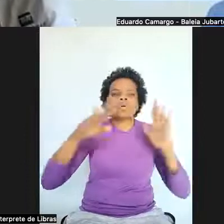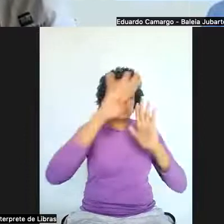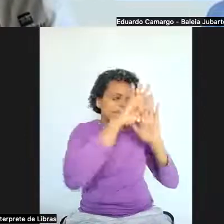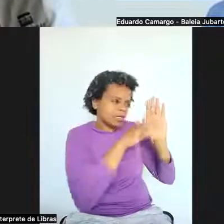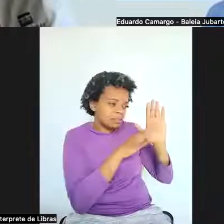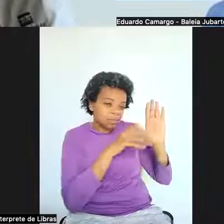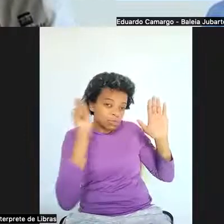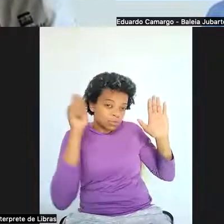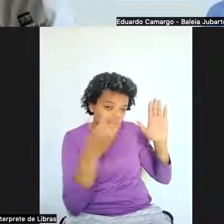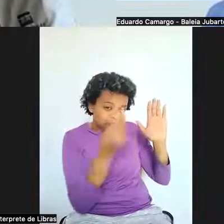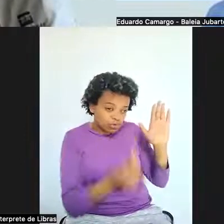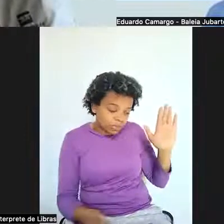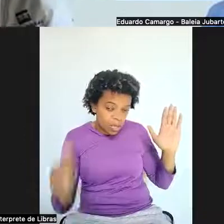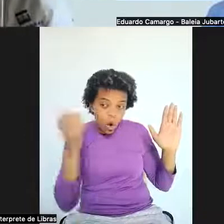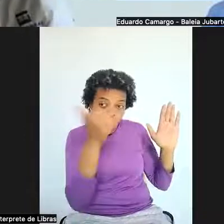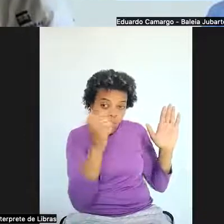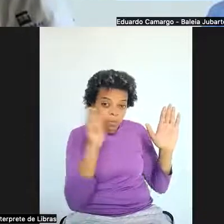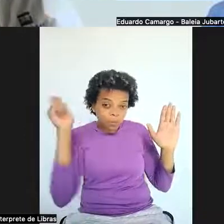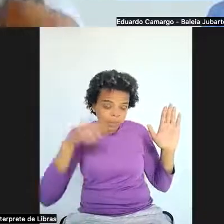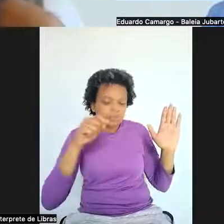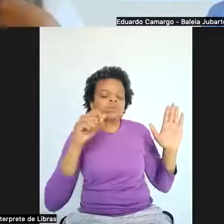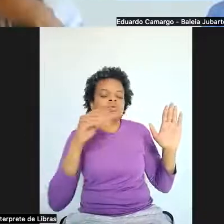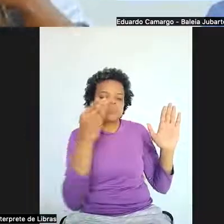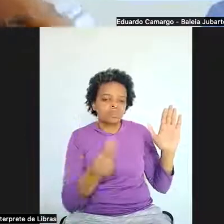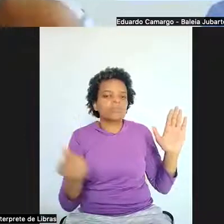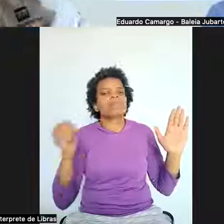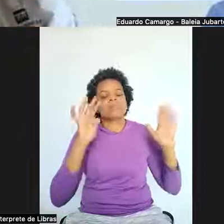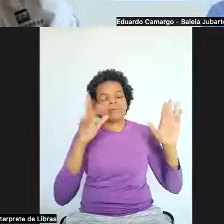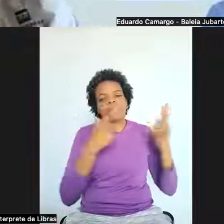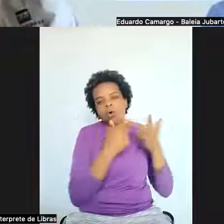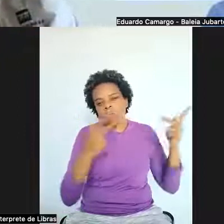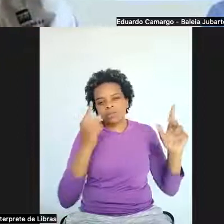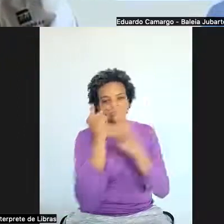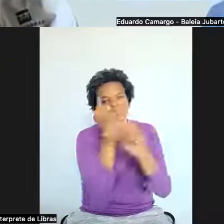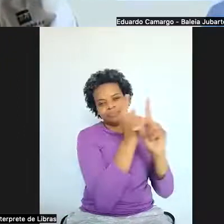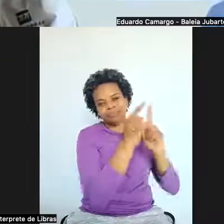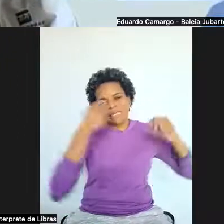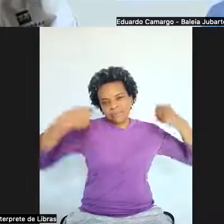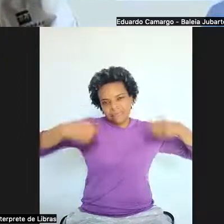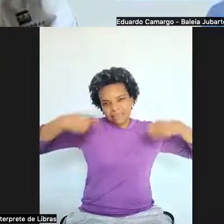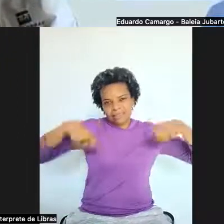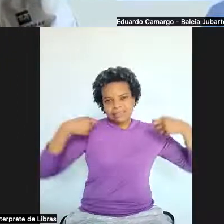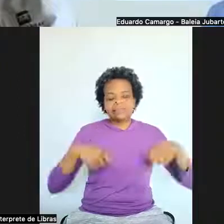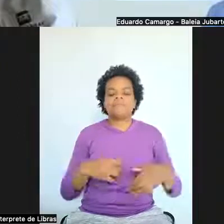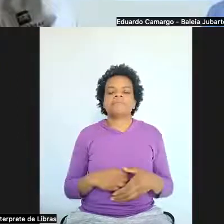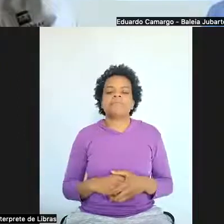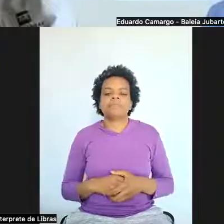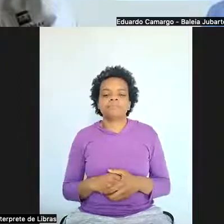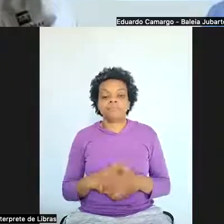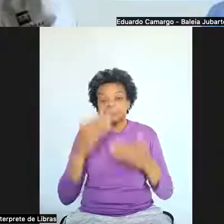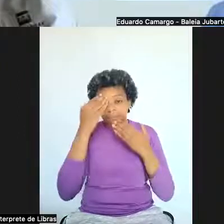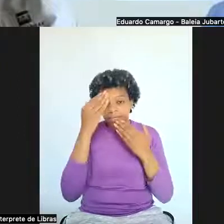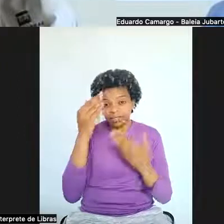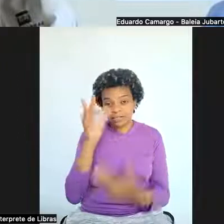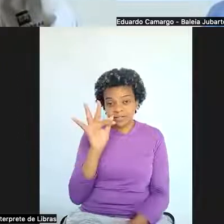species in this region. There are 11 endangered species in this region, and there are still many things to be discovered. Thank